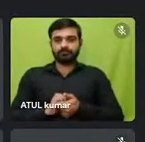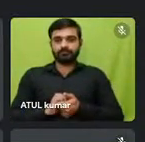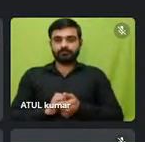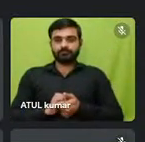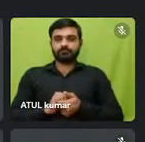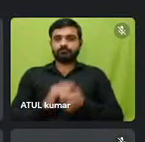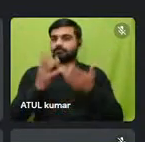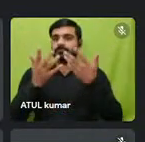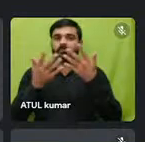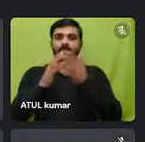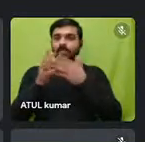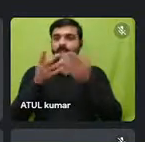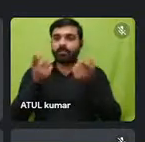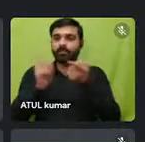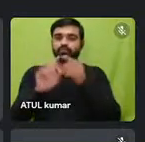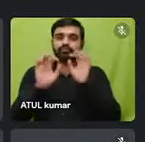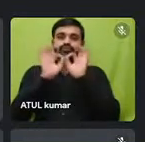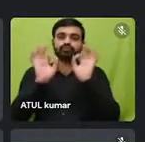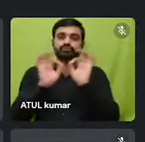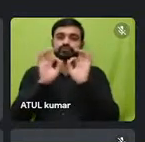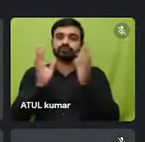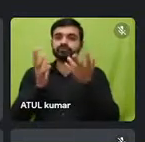But nothing is happening.